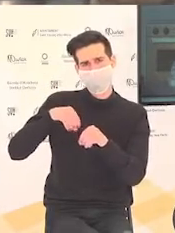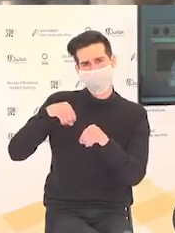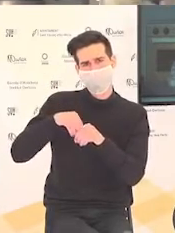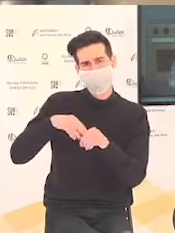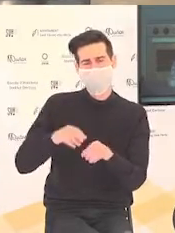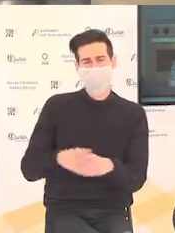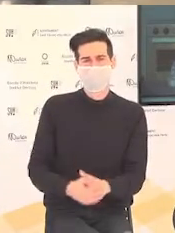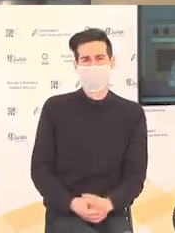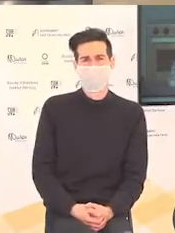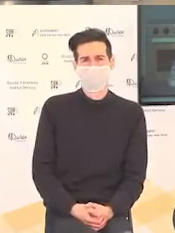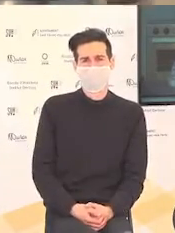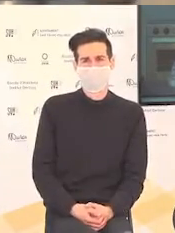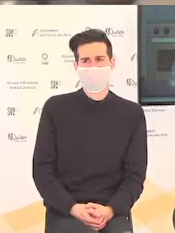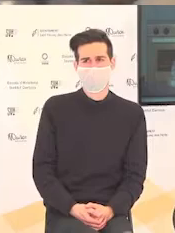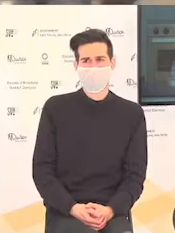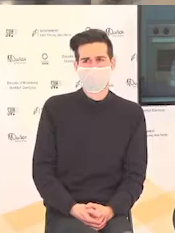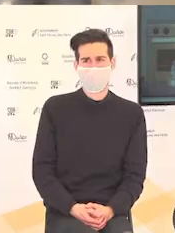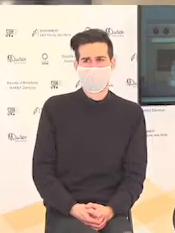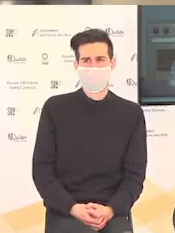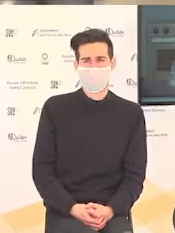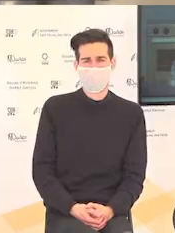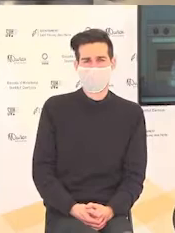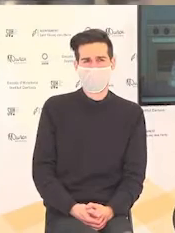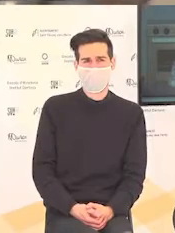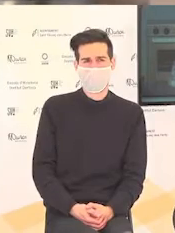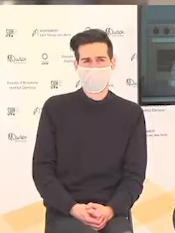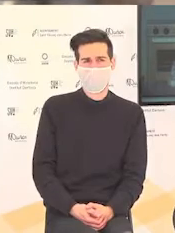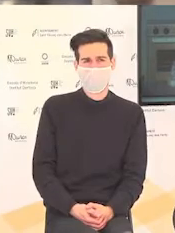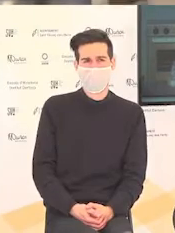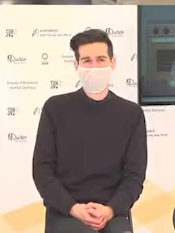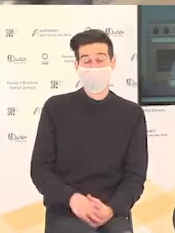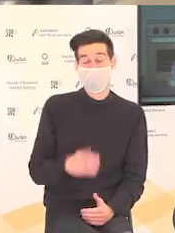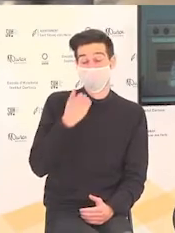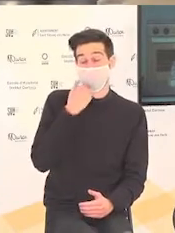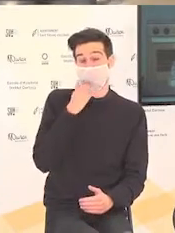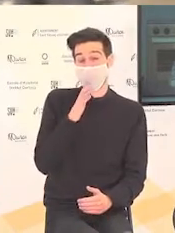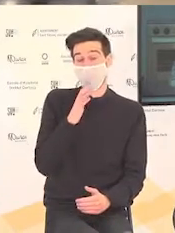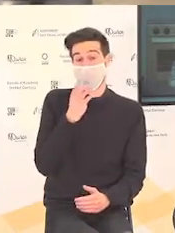I'm not quite sure how I'm going for time, but no sé cómo vamos de tiempo.